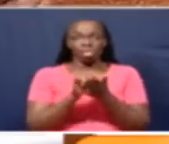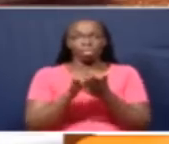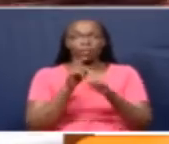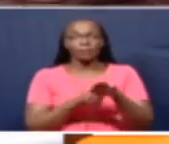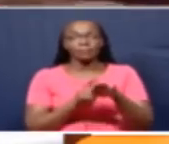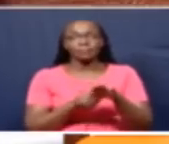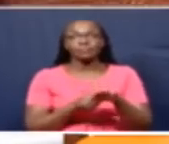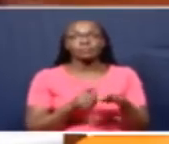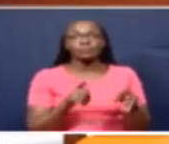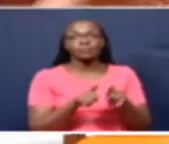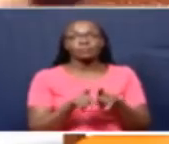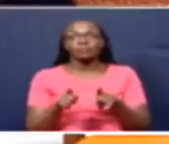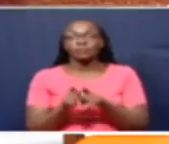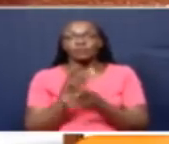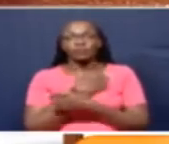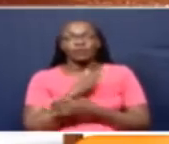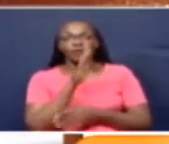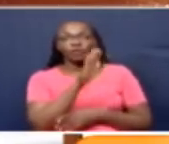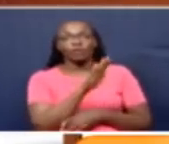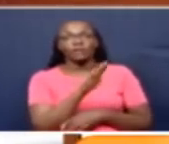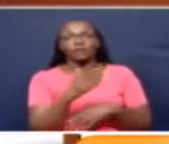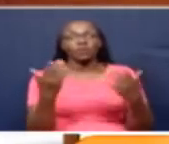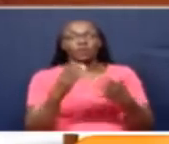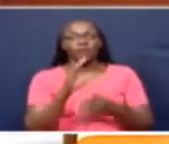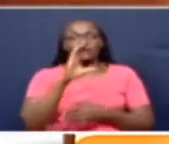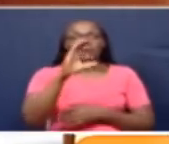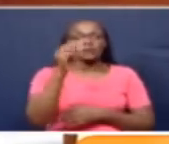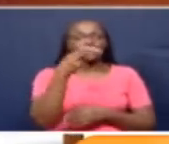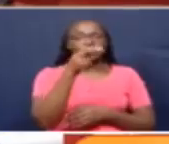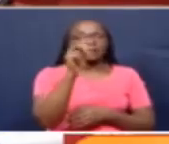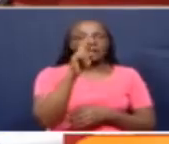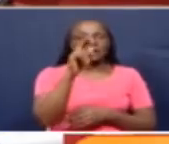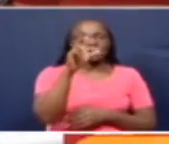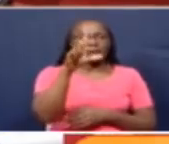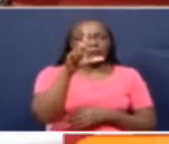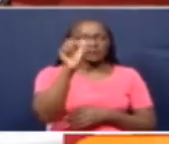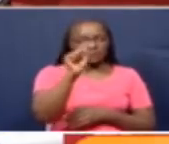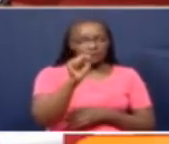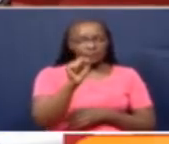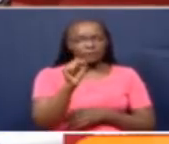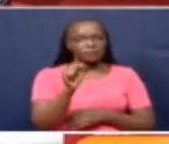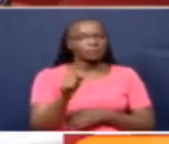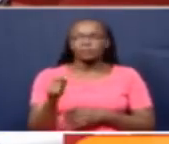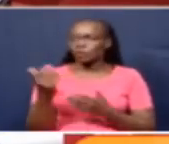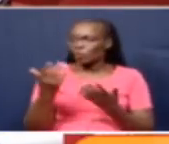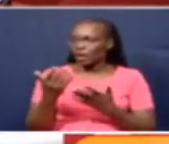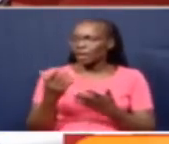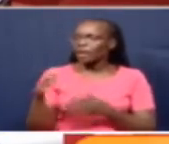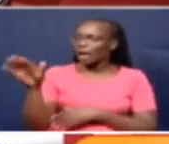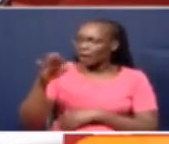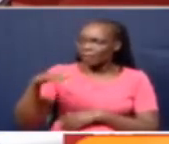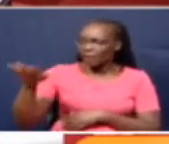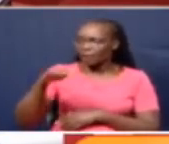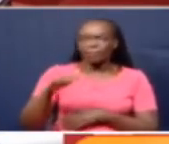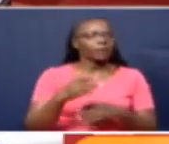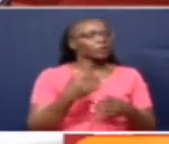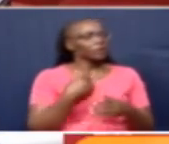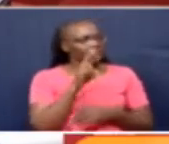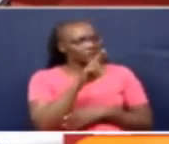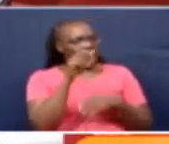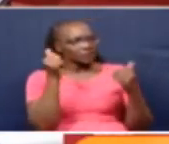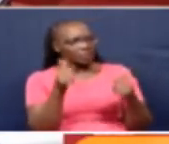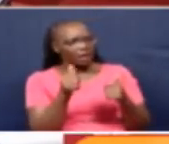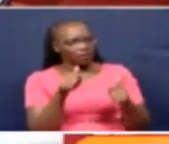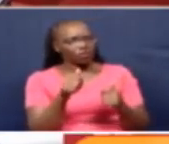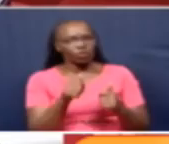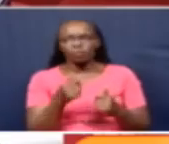Charles, your friend, hey, where is Charles, man? Sir Charles? Yeah, Sir Charles. He's around. We haven't seen him, man. Yeah, he's been a little